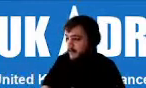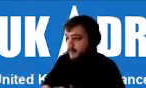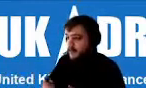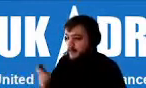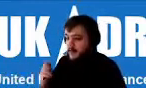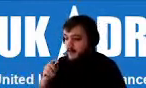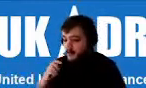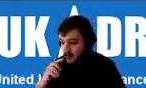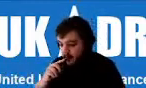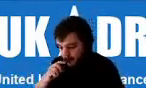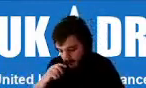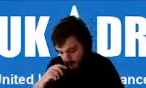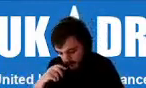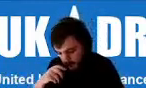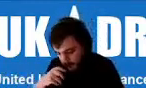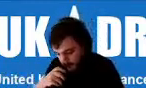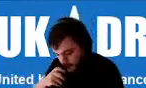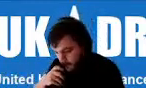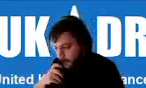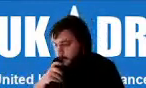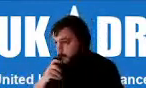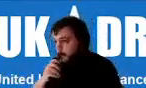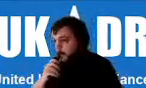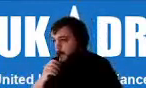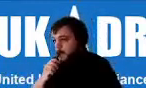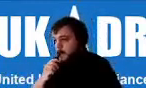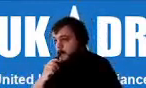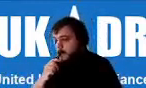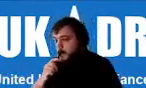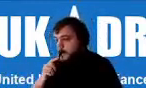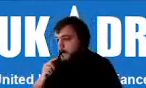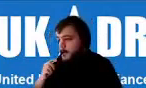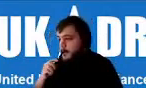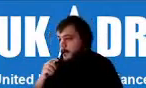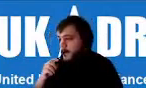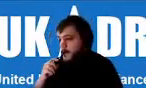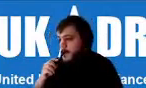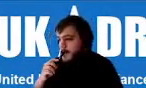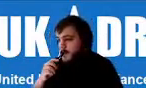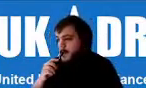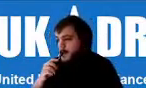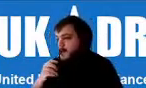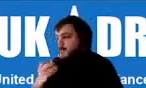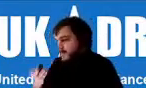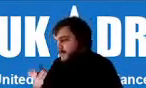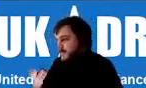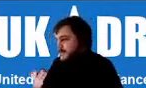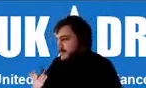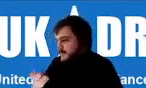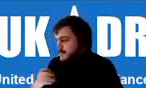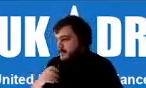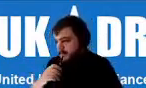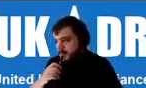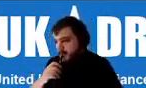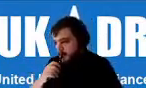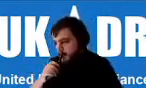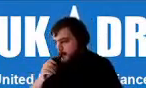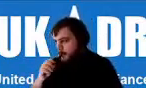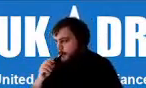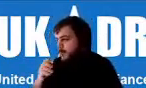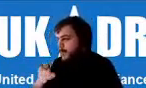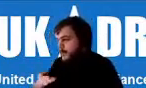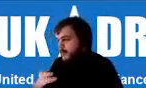ago. That's right. We really don't actually know how much money you do save by